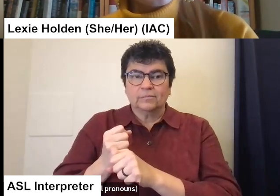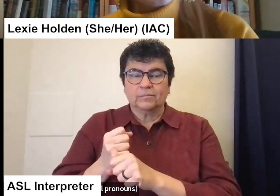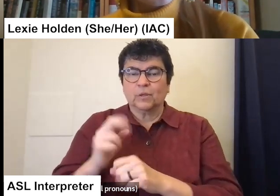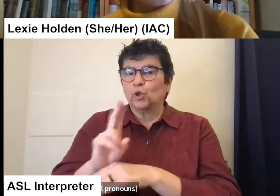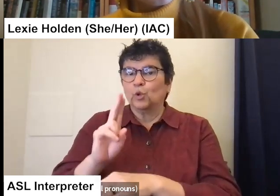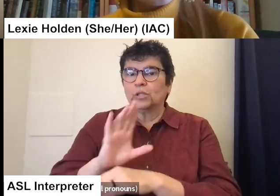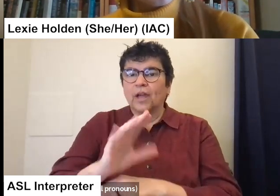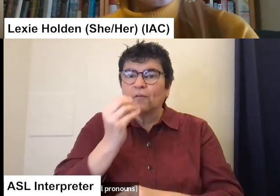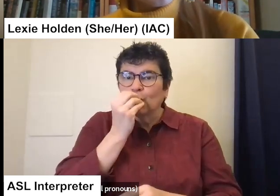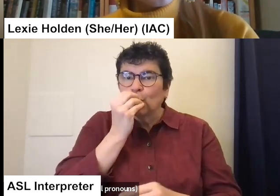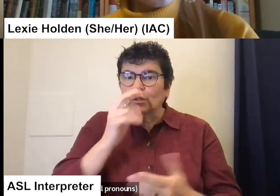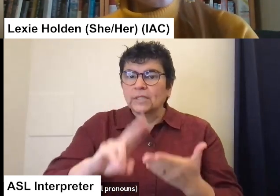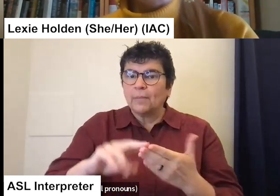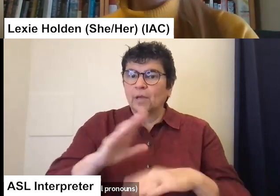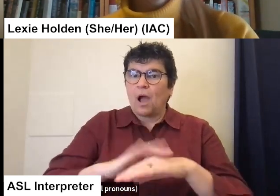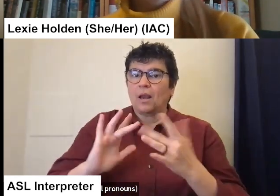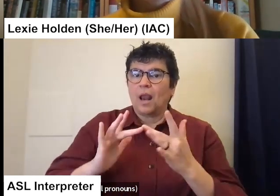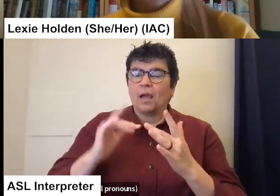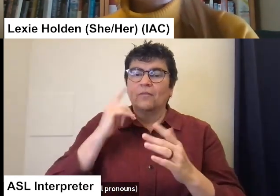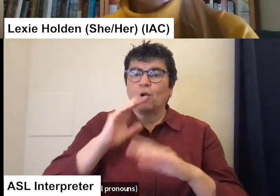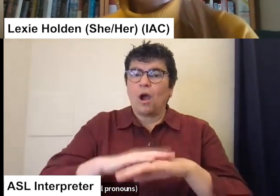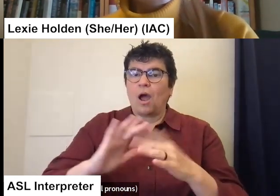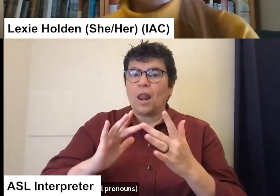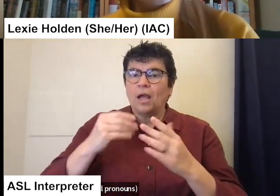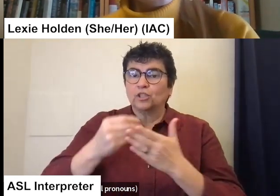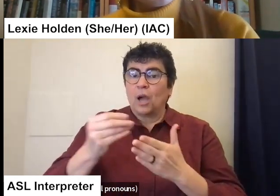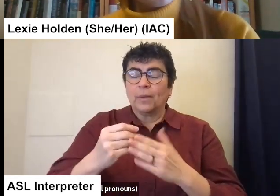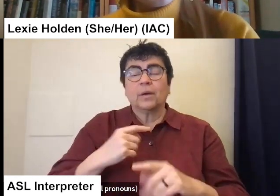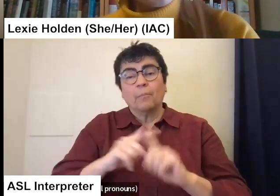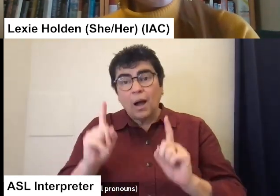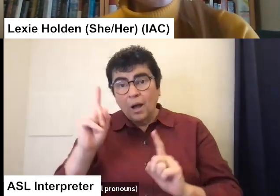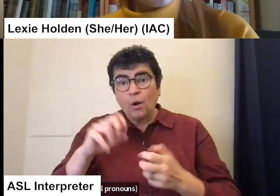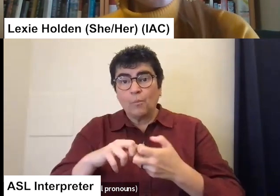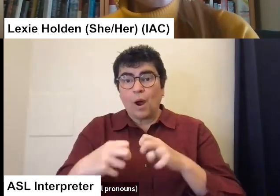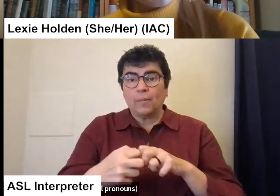utilize their food stamps online for online shopping. Now, the problem is